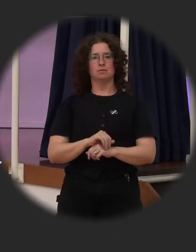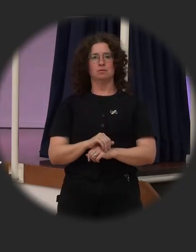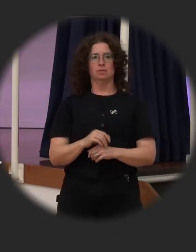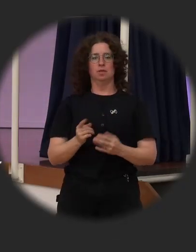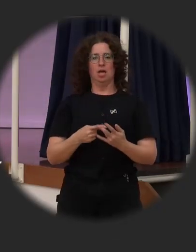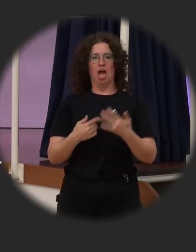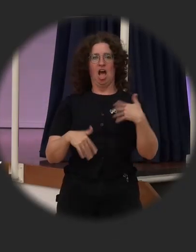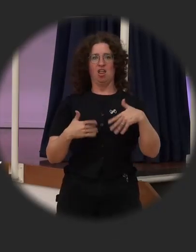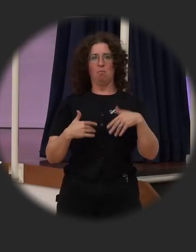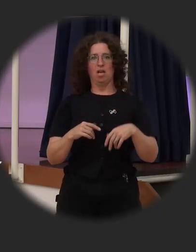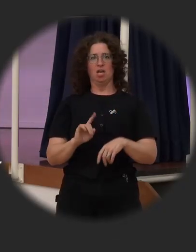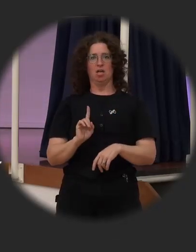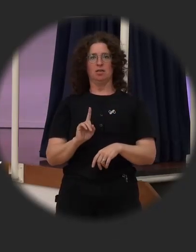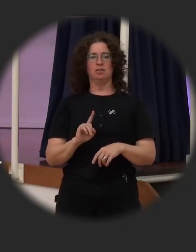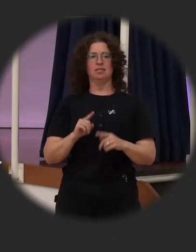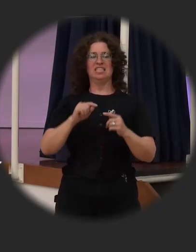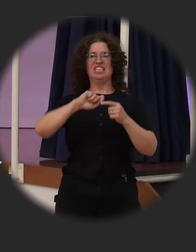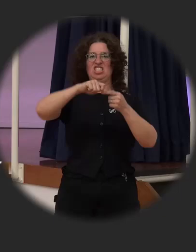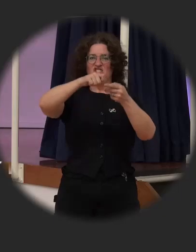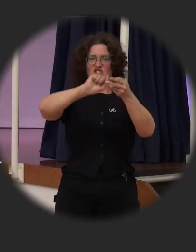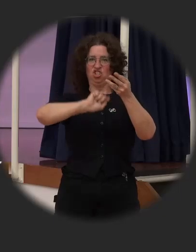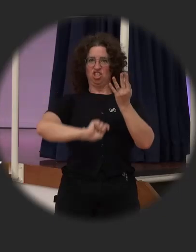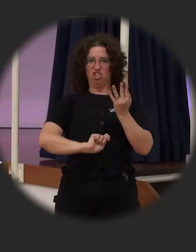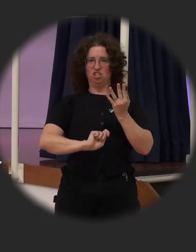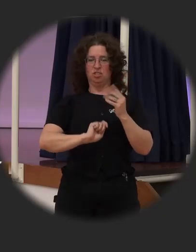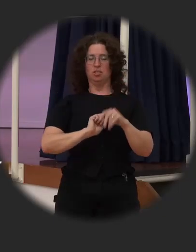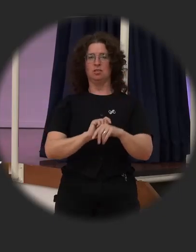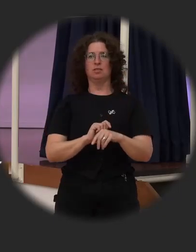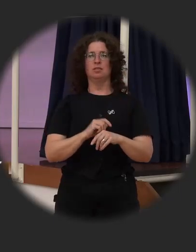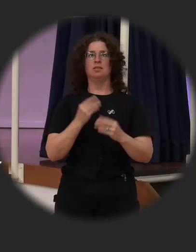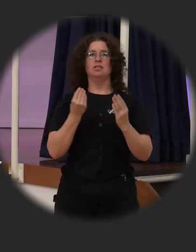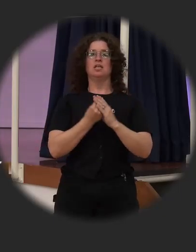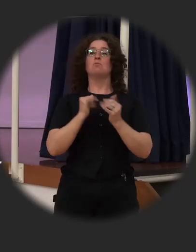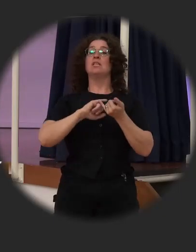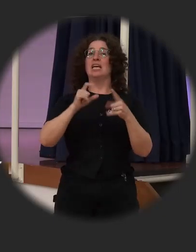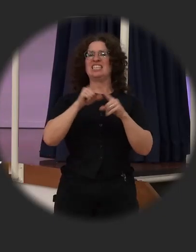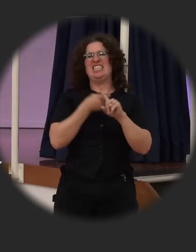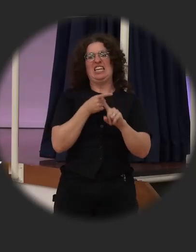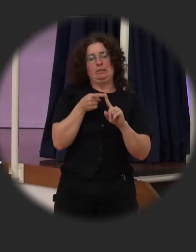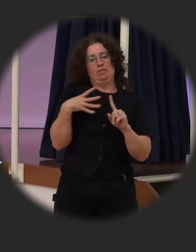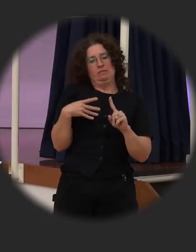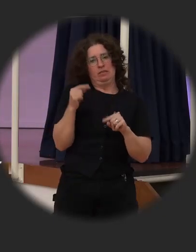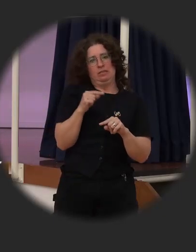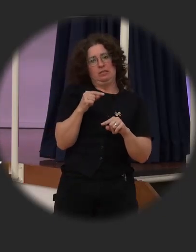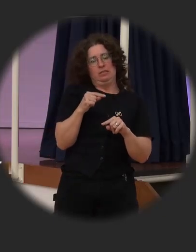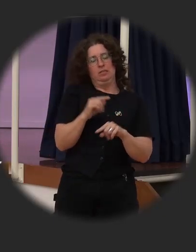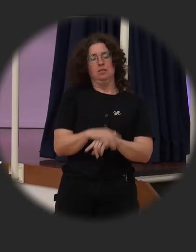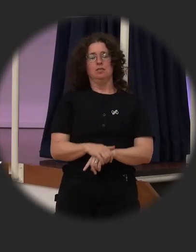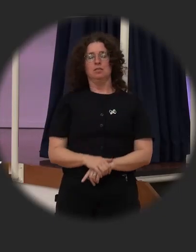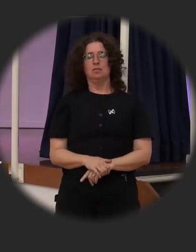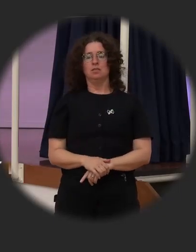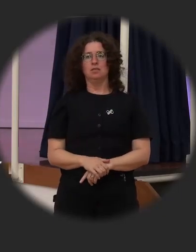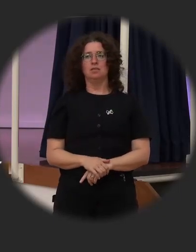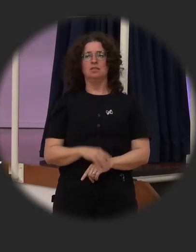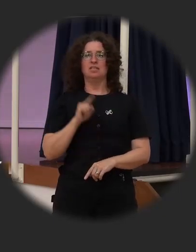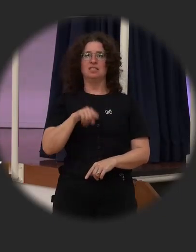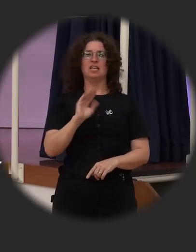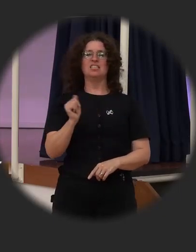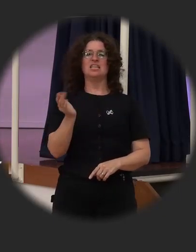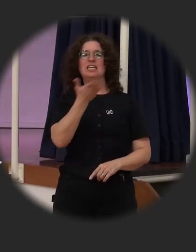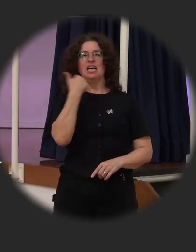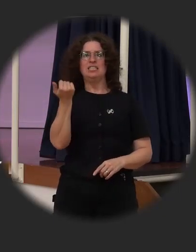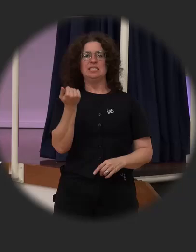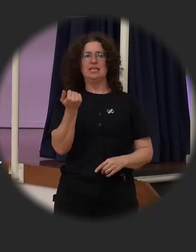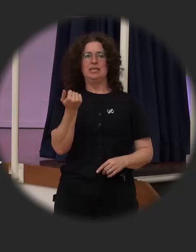we came across was serialization. This was with the SDK specifically. The SDK has this really nice kind of